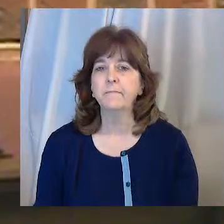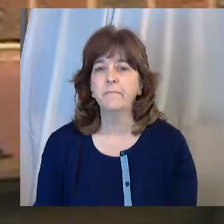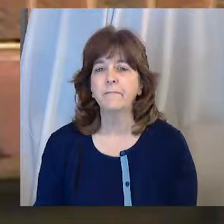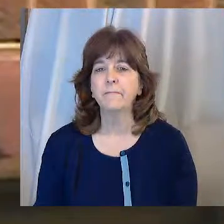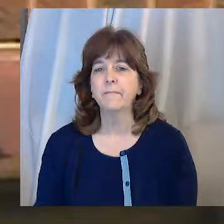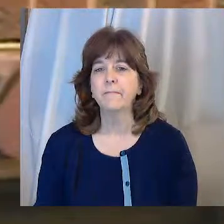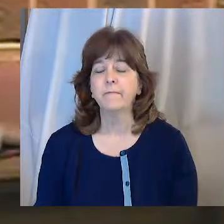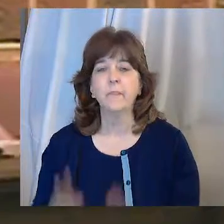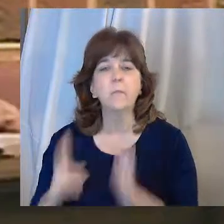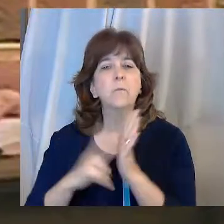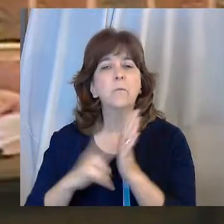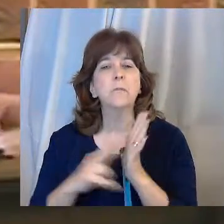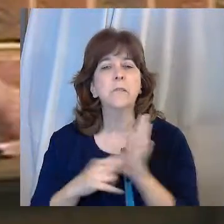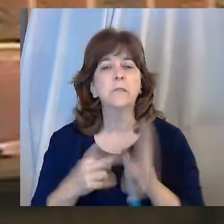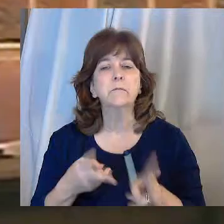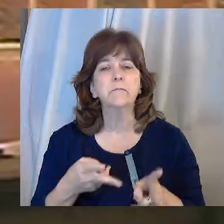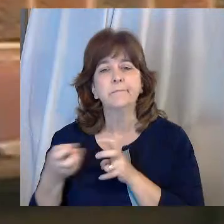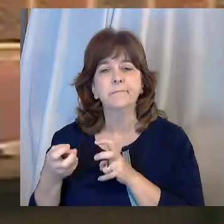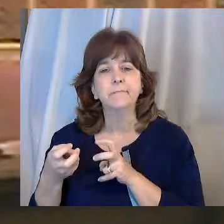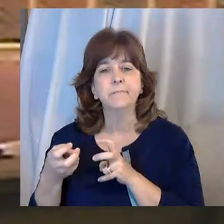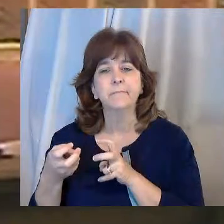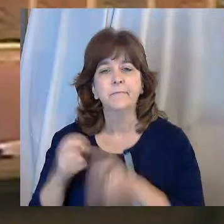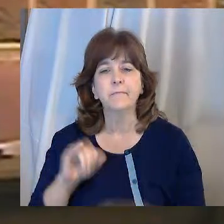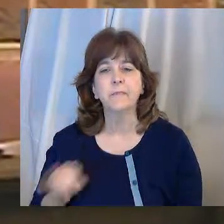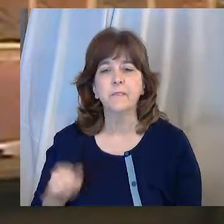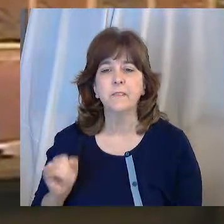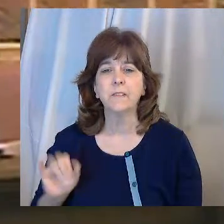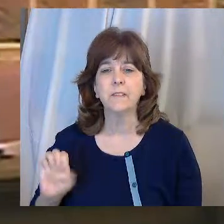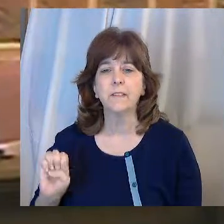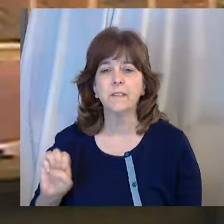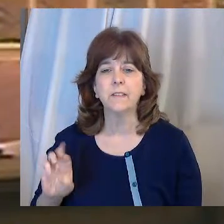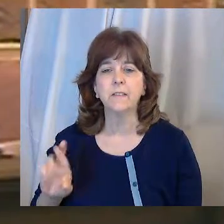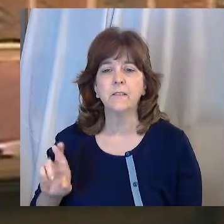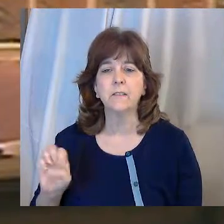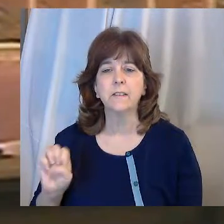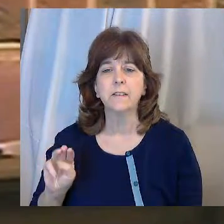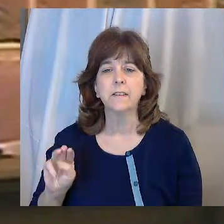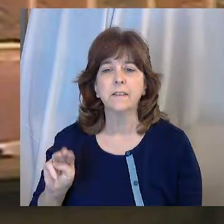I'm going to be reading, if you'd like to follow along. Jeremiah chapter